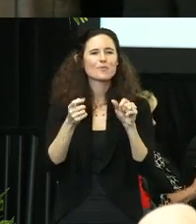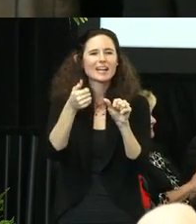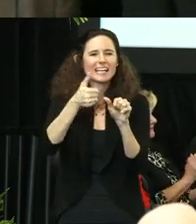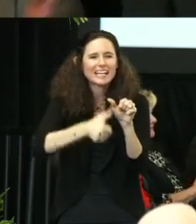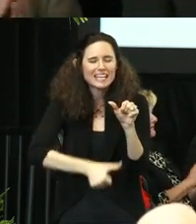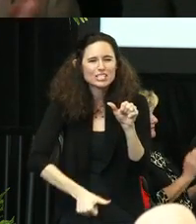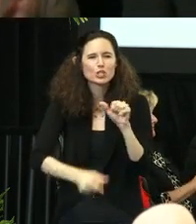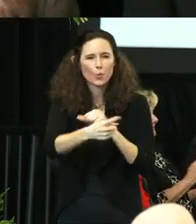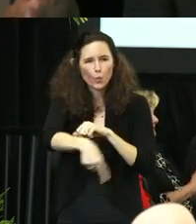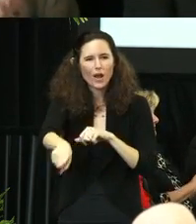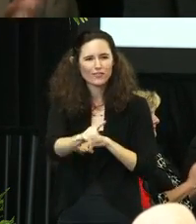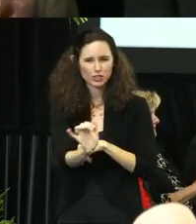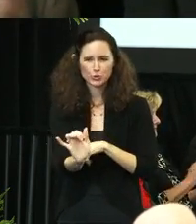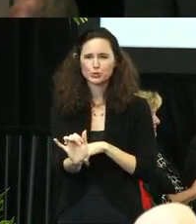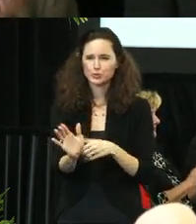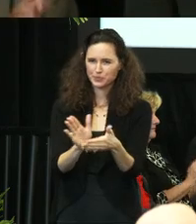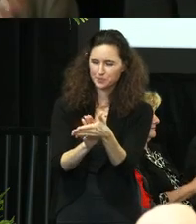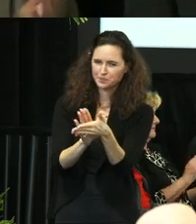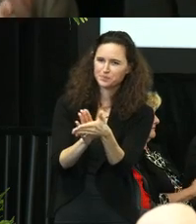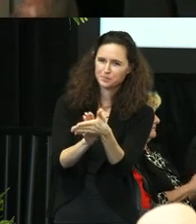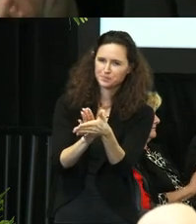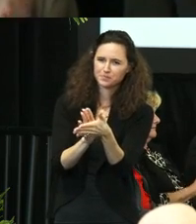well.